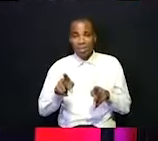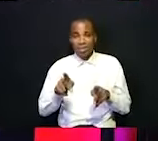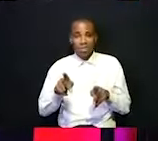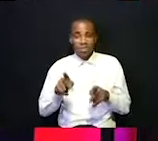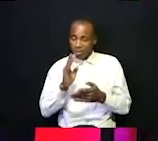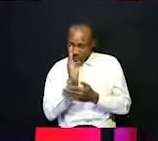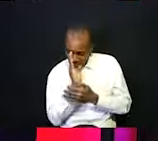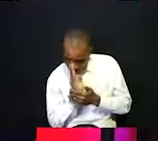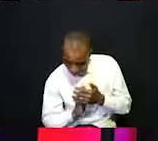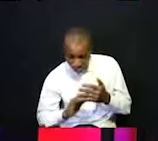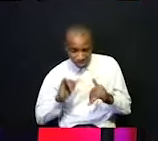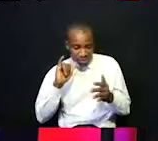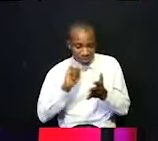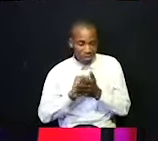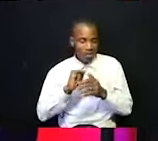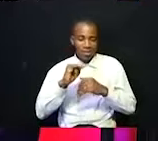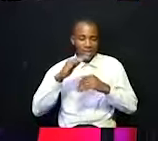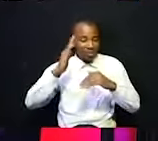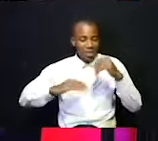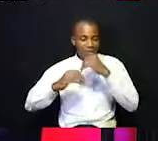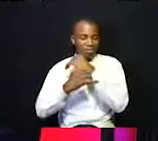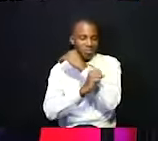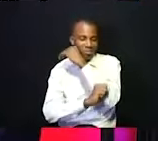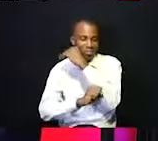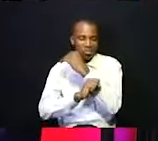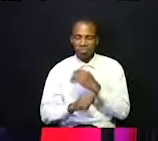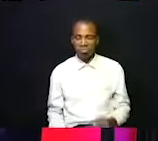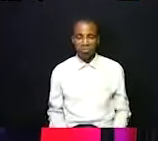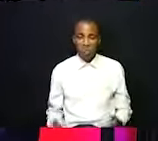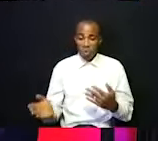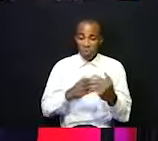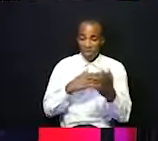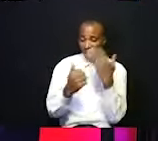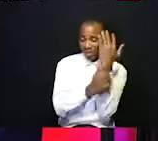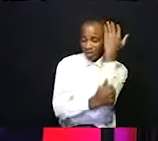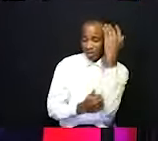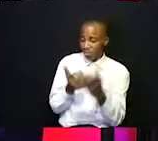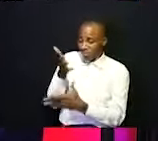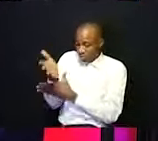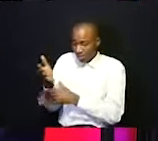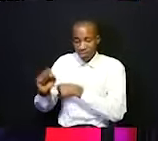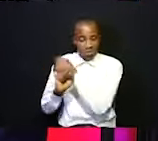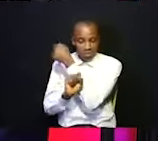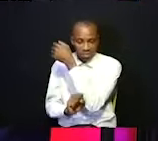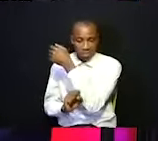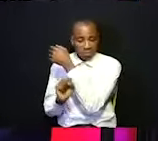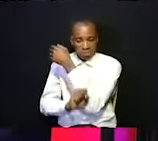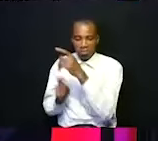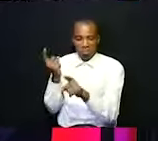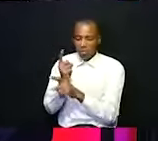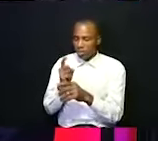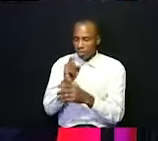say, yes, Mira. Did he say, Senya, Sarah, Brian, Wansi, Emma, Nukununu,